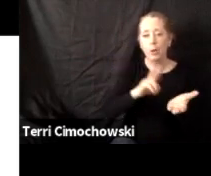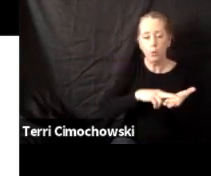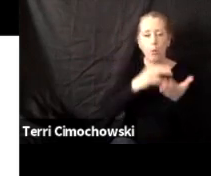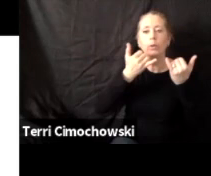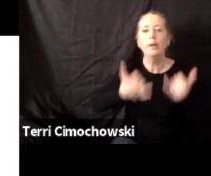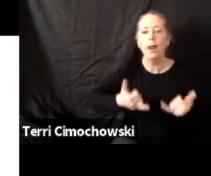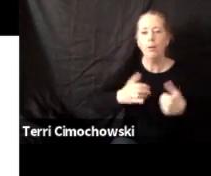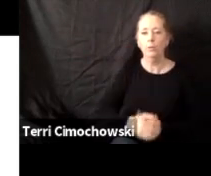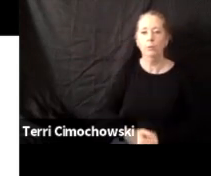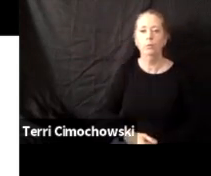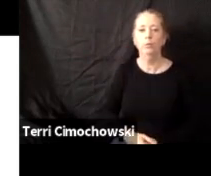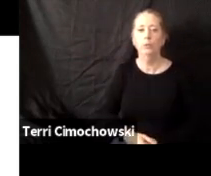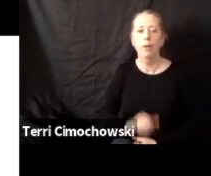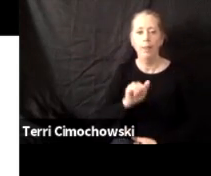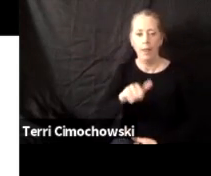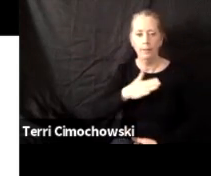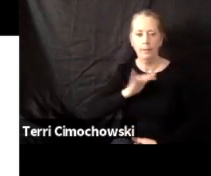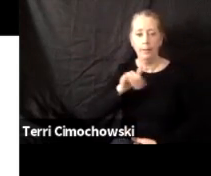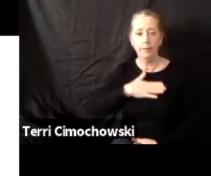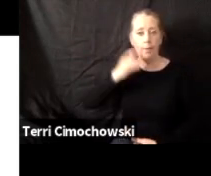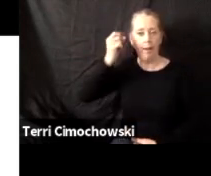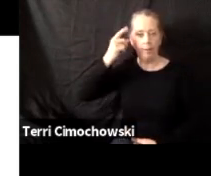now. That's my understanding.